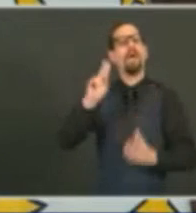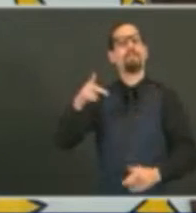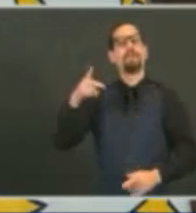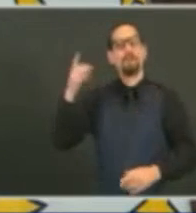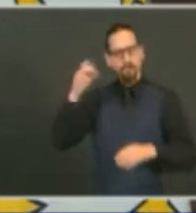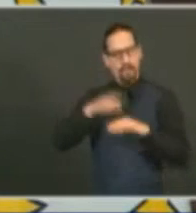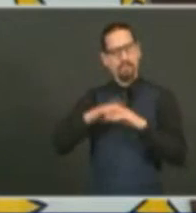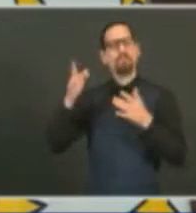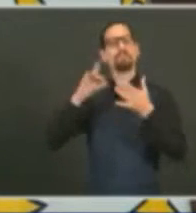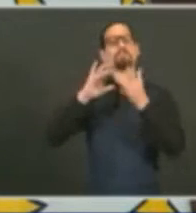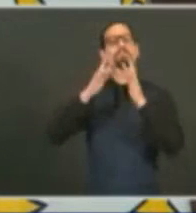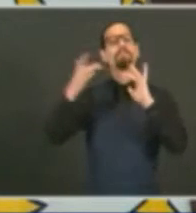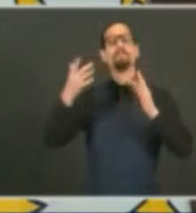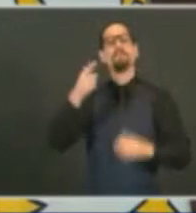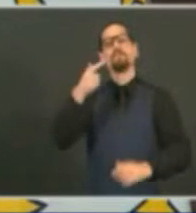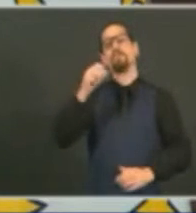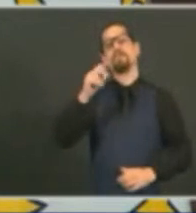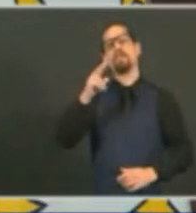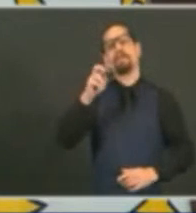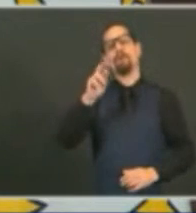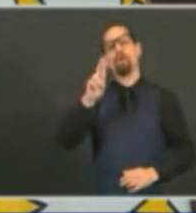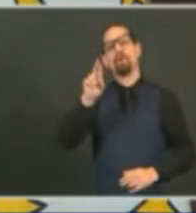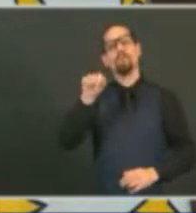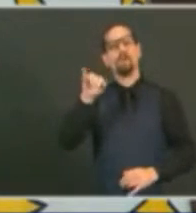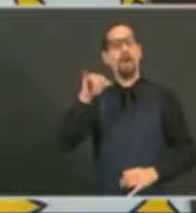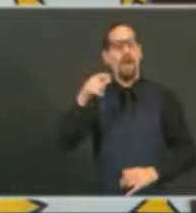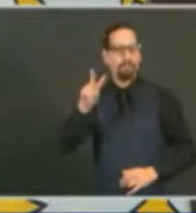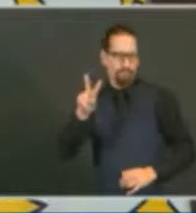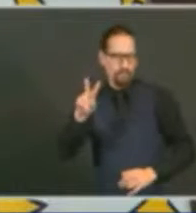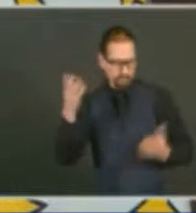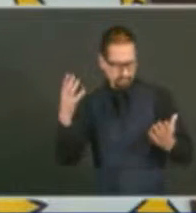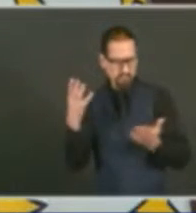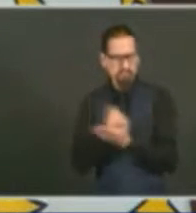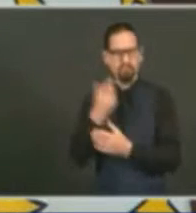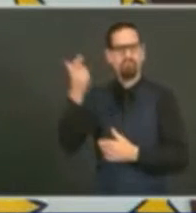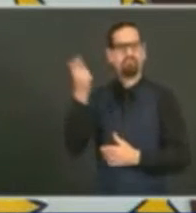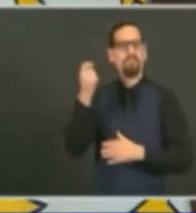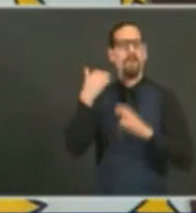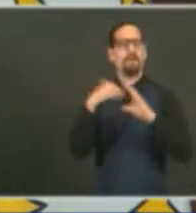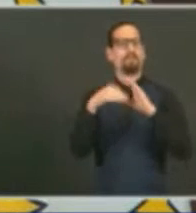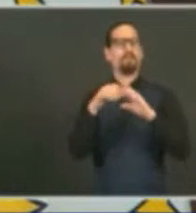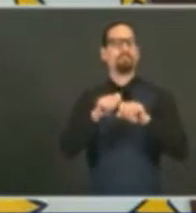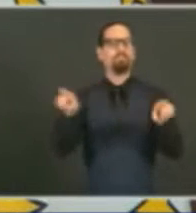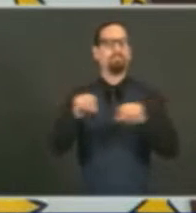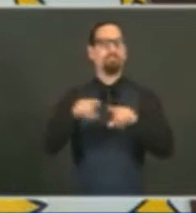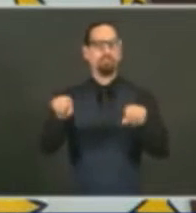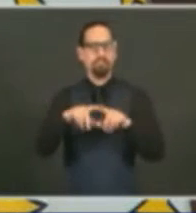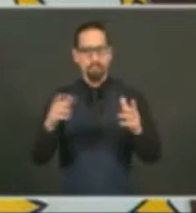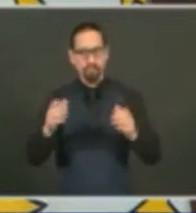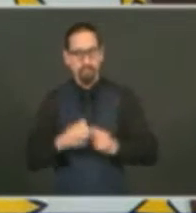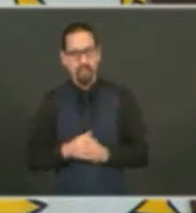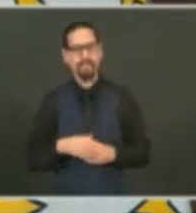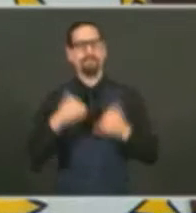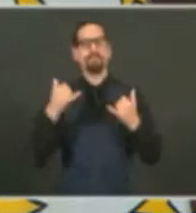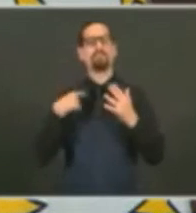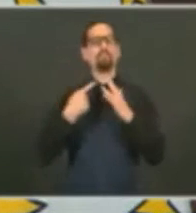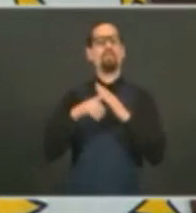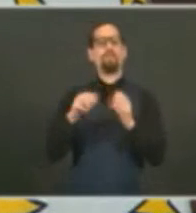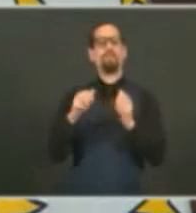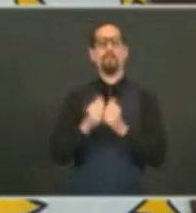governor.ri.gov. So we'll begin today, as we always do, with the data, and I'd ask that you please put it up on the